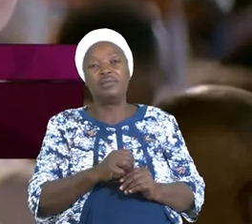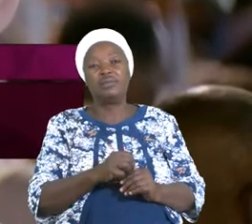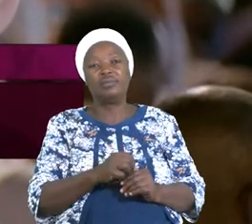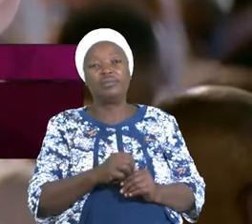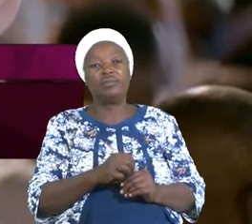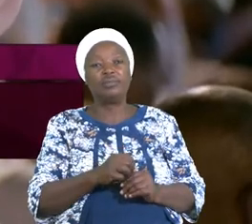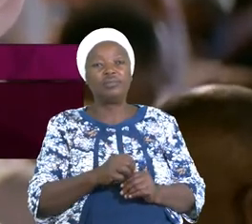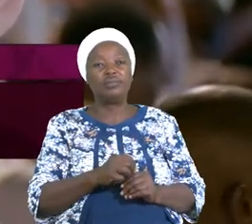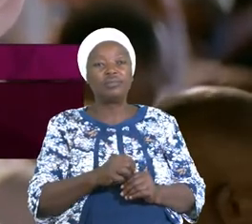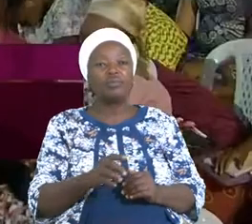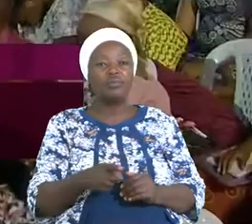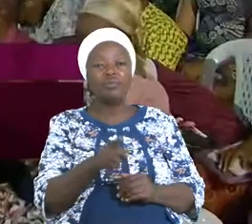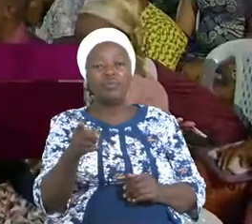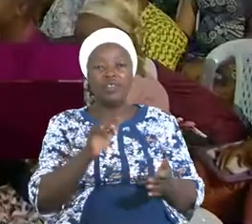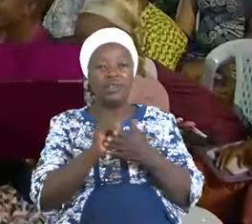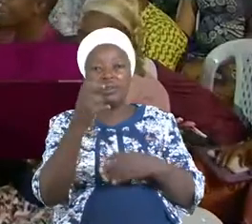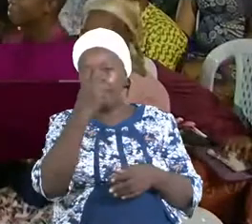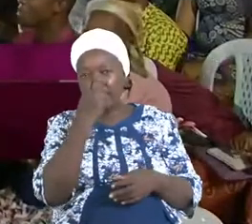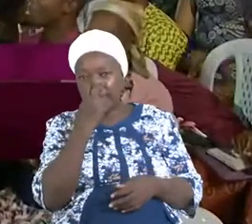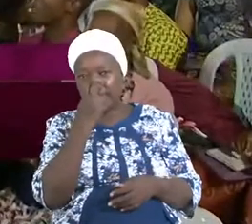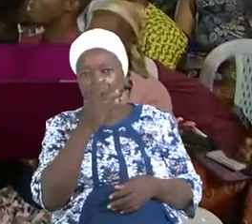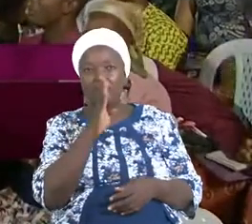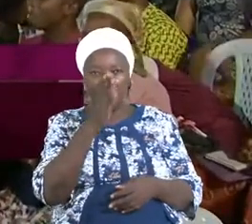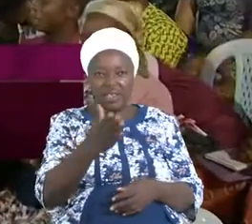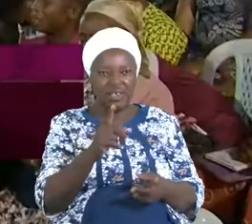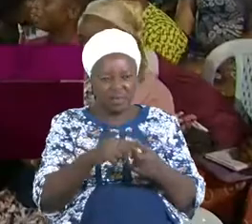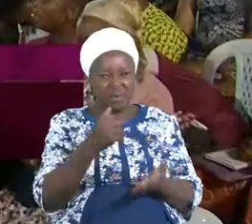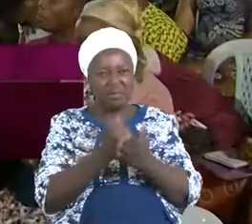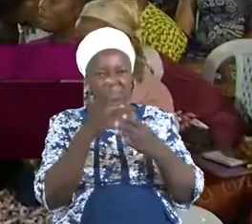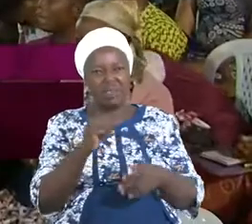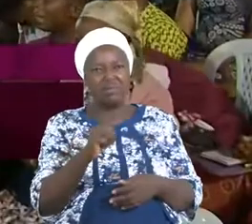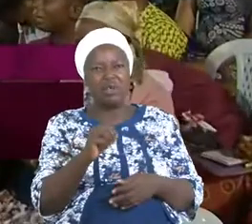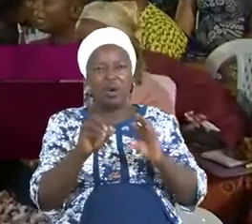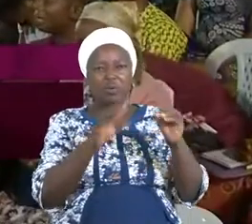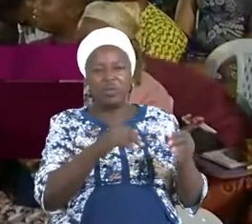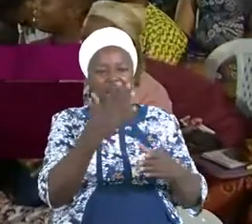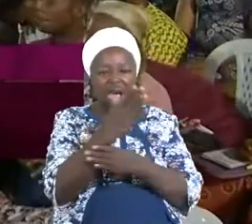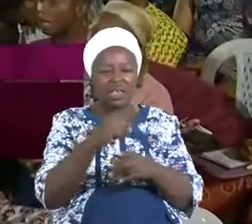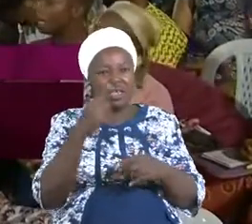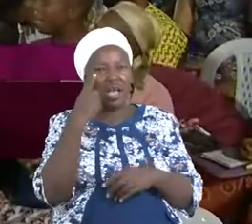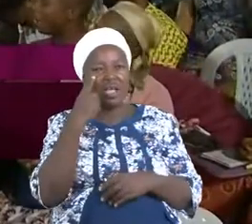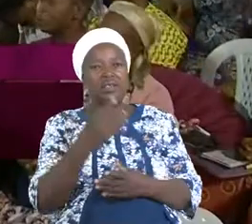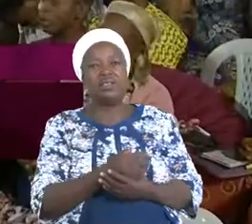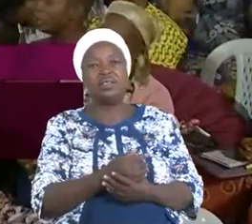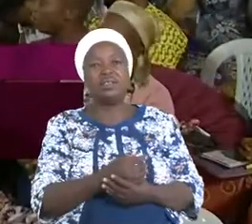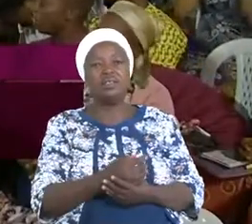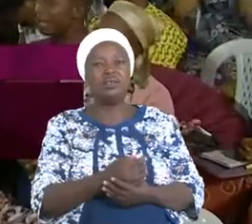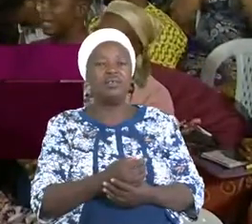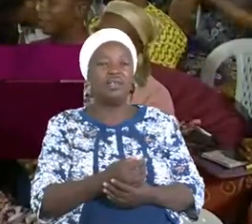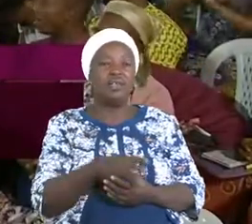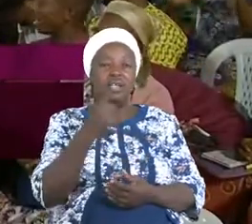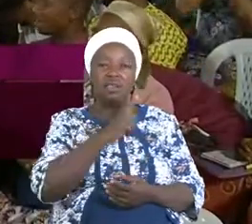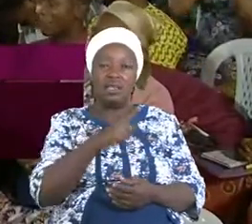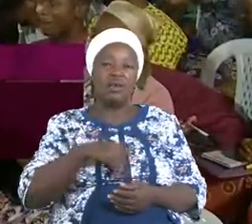Those who are blind, you put hand on their eyes. The Lord will heal them.